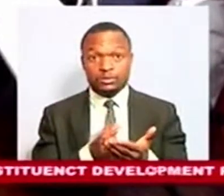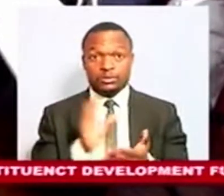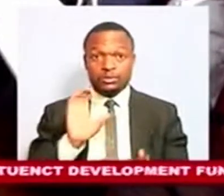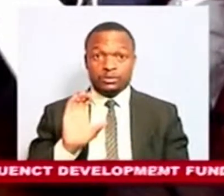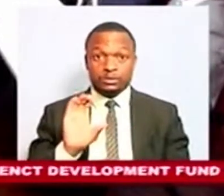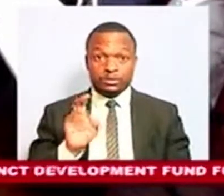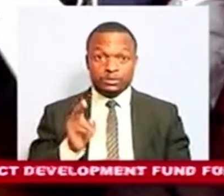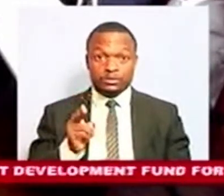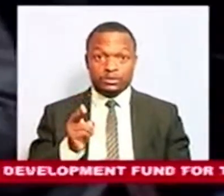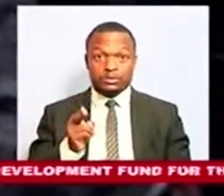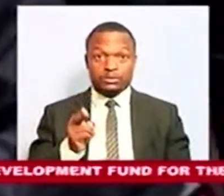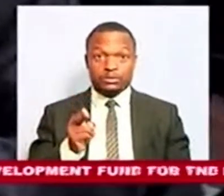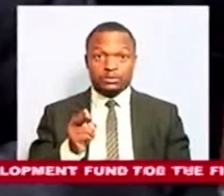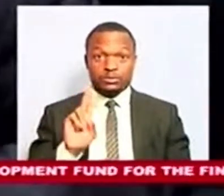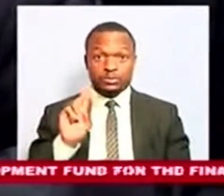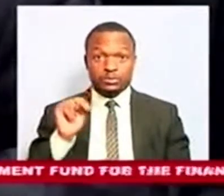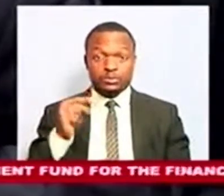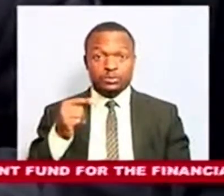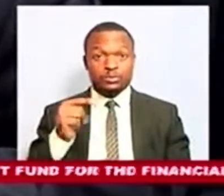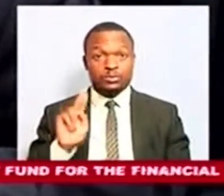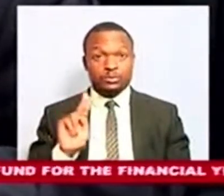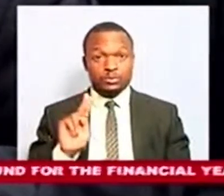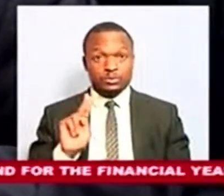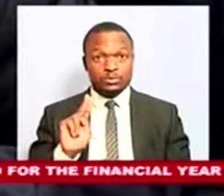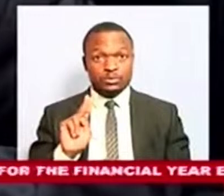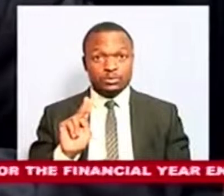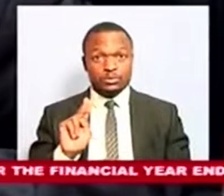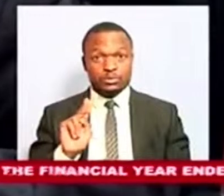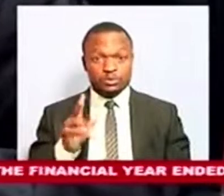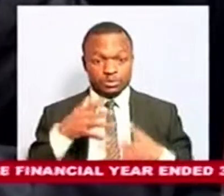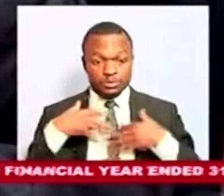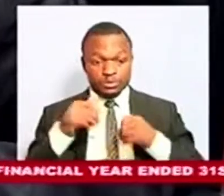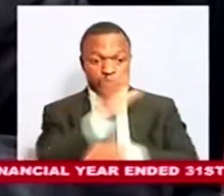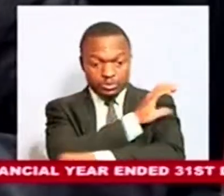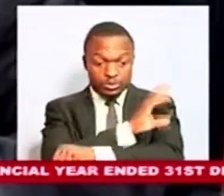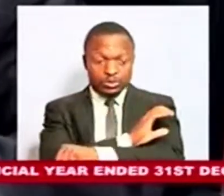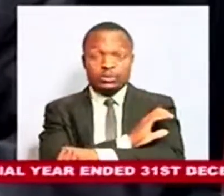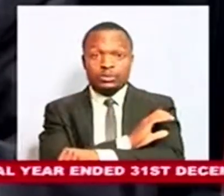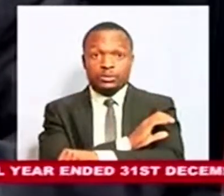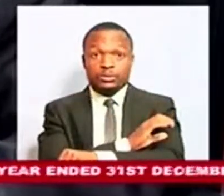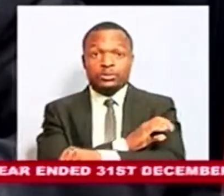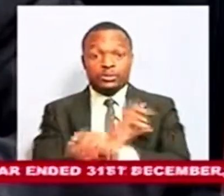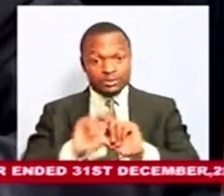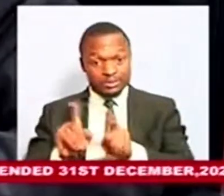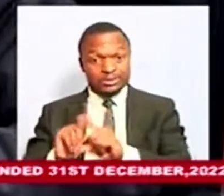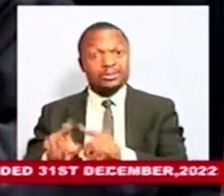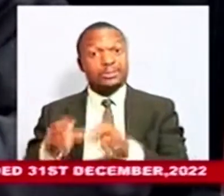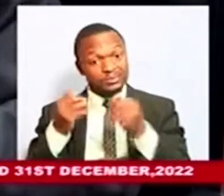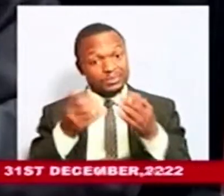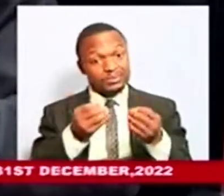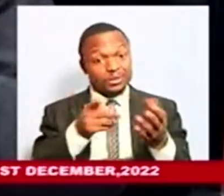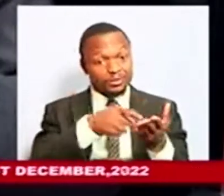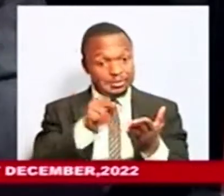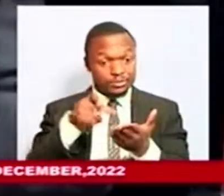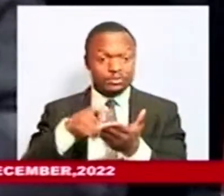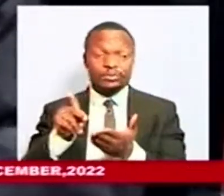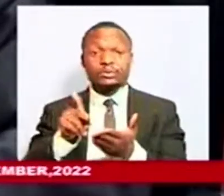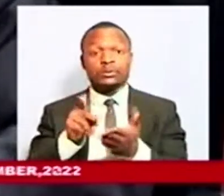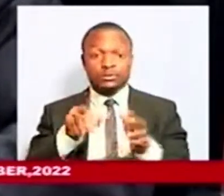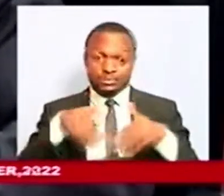Center is not on the list. Thank you, Chair. So there are quite a number. There are quite a number of payments that have been